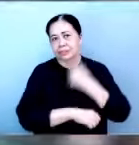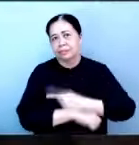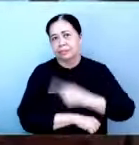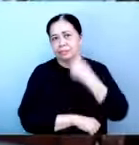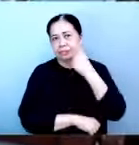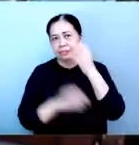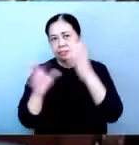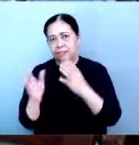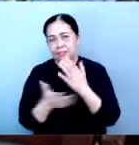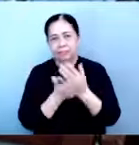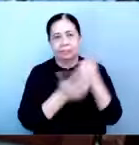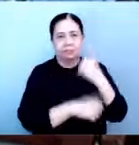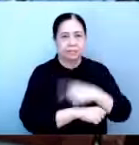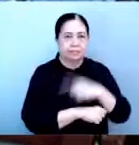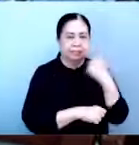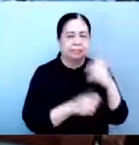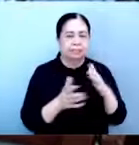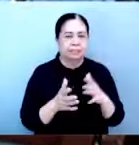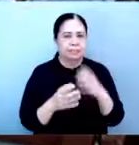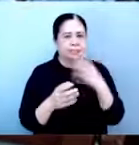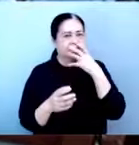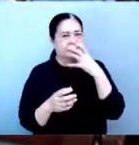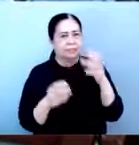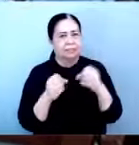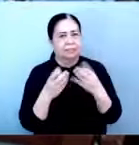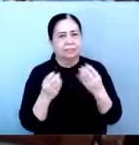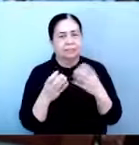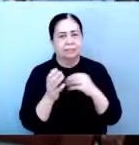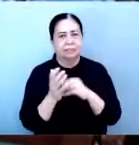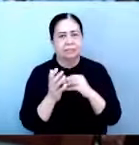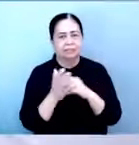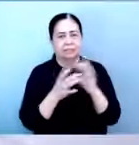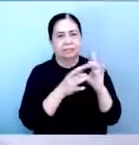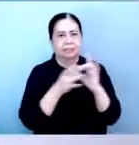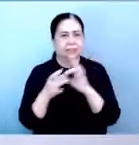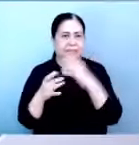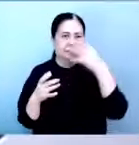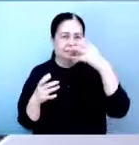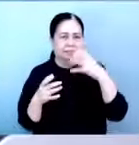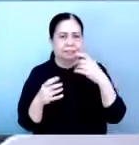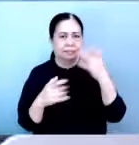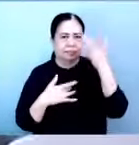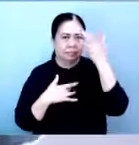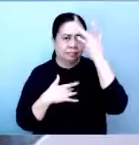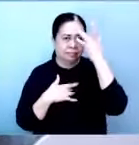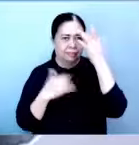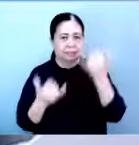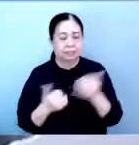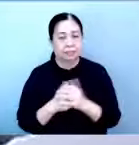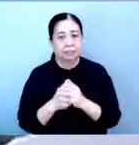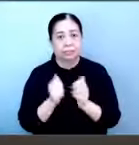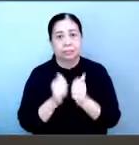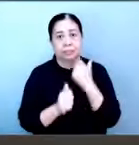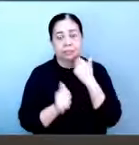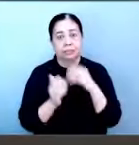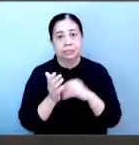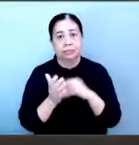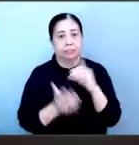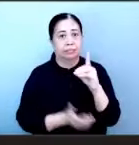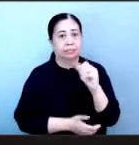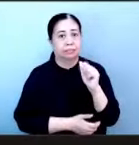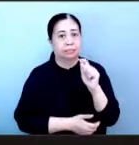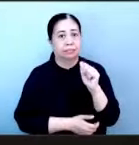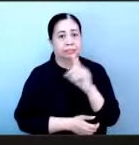well Dahil Sa matinding init dumarami rin ang naitatalang heat related illnesses sa mga estudyante ngayon sa pinakahuling datos ng Department Of